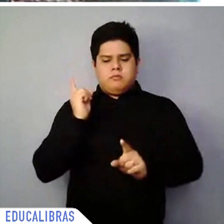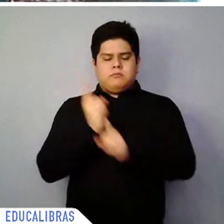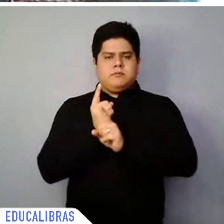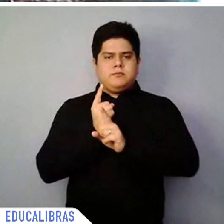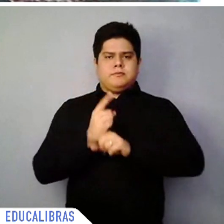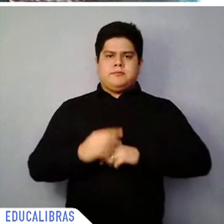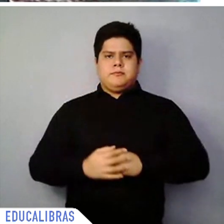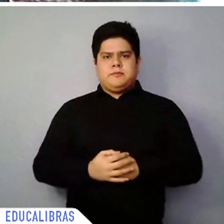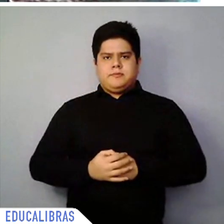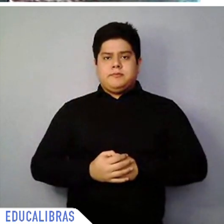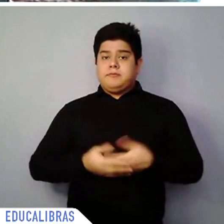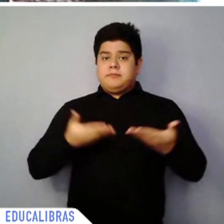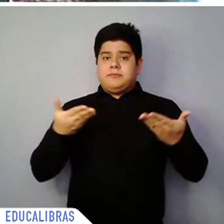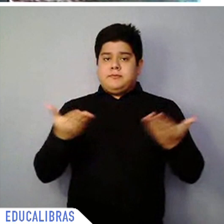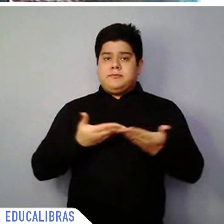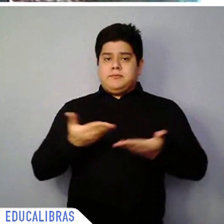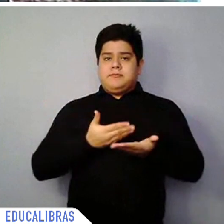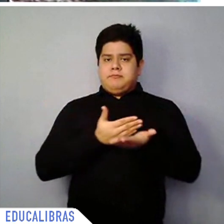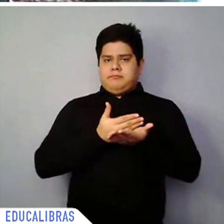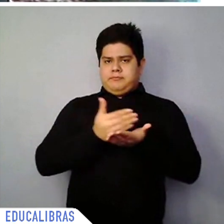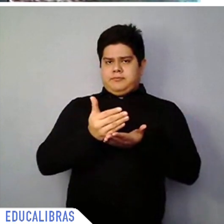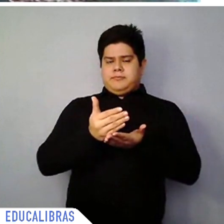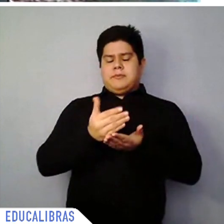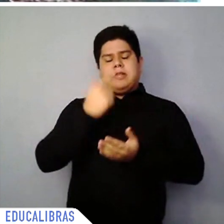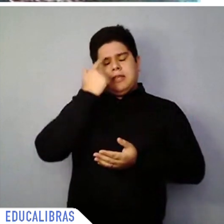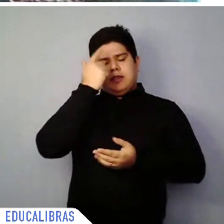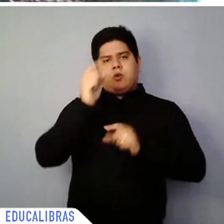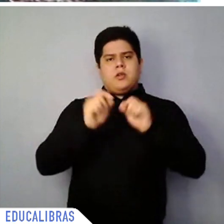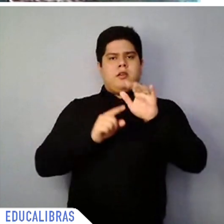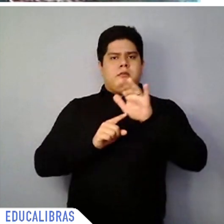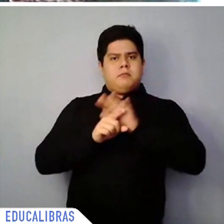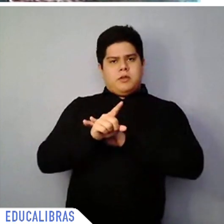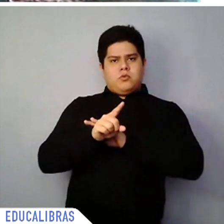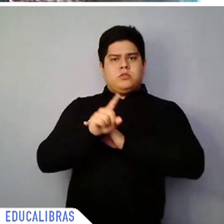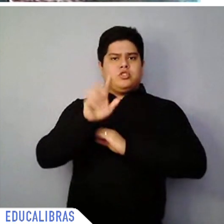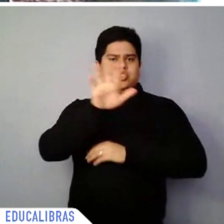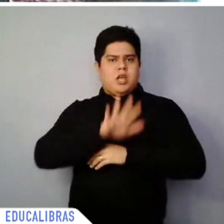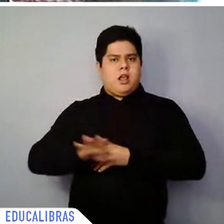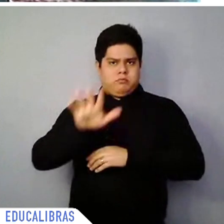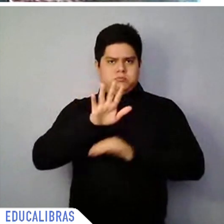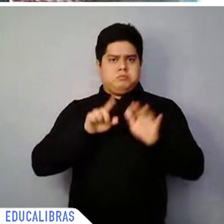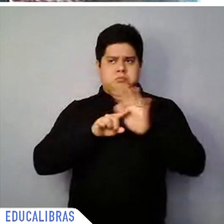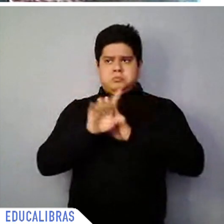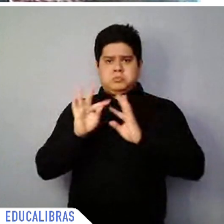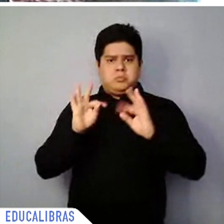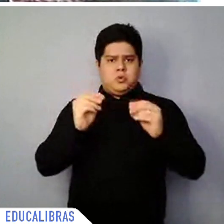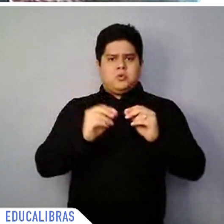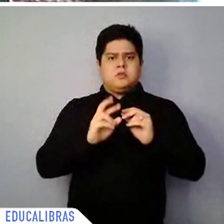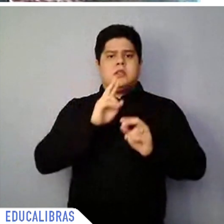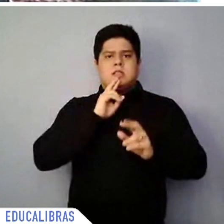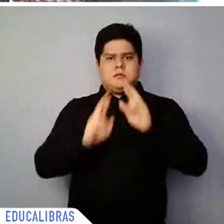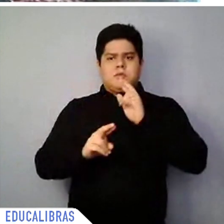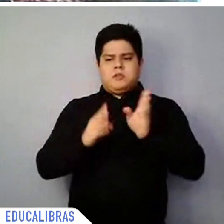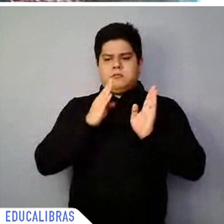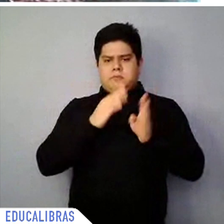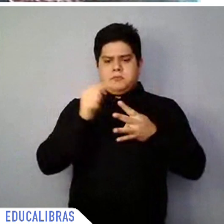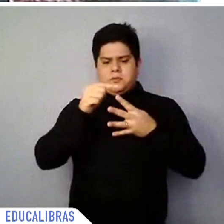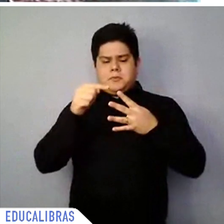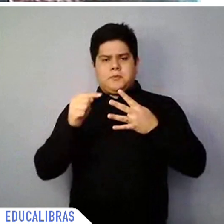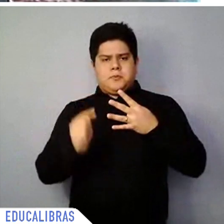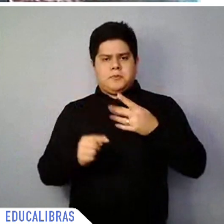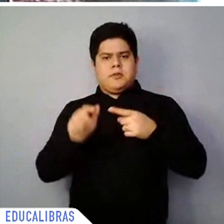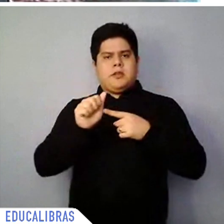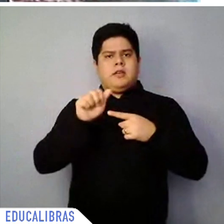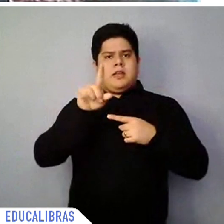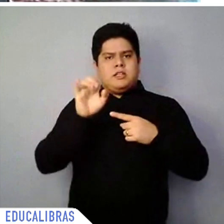of the COVID genome. Now I'm starting. And then the idea is that we are going to have a general question. So I'll